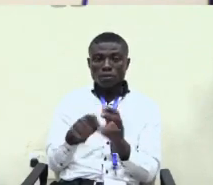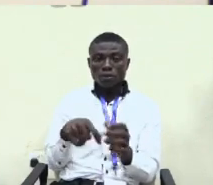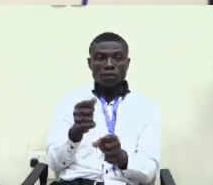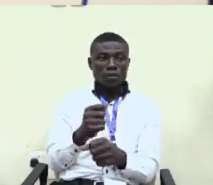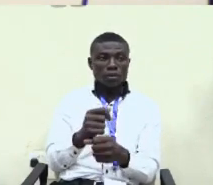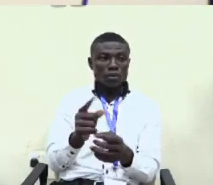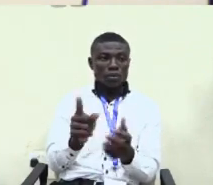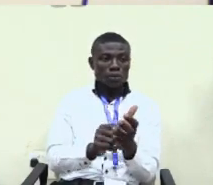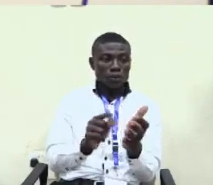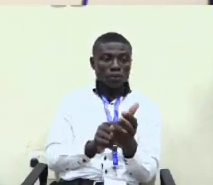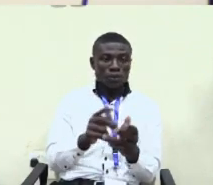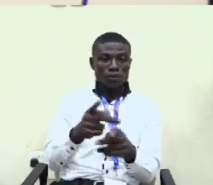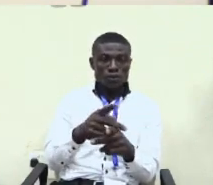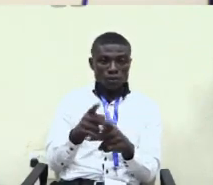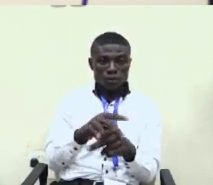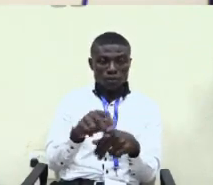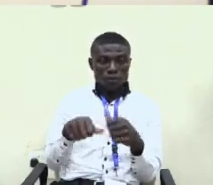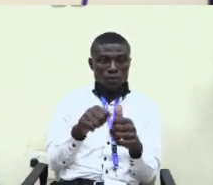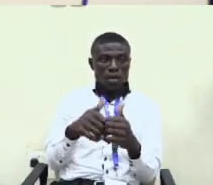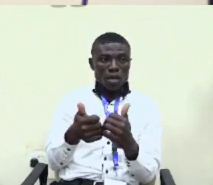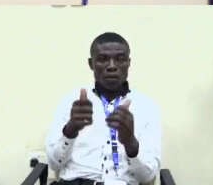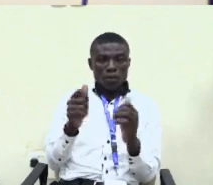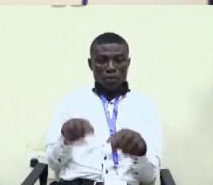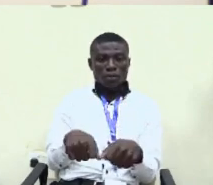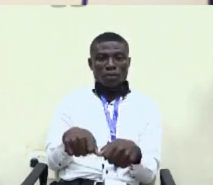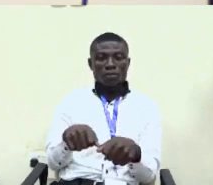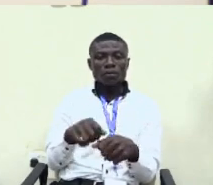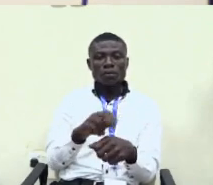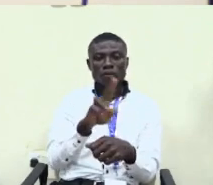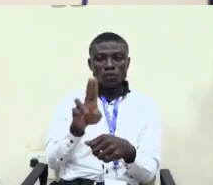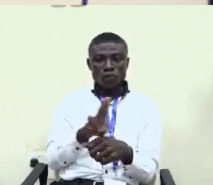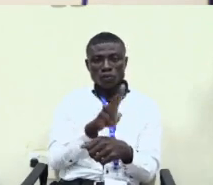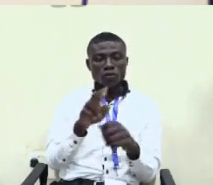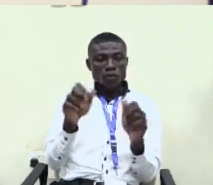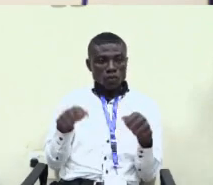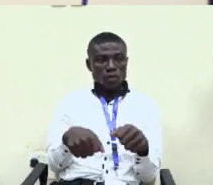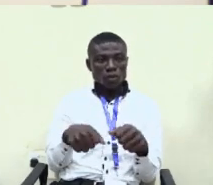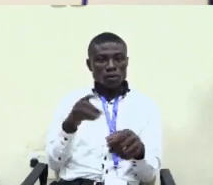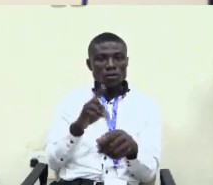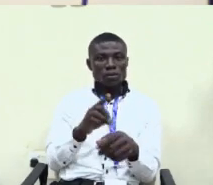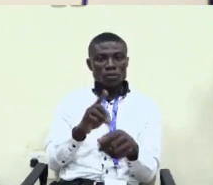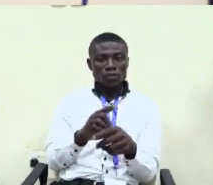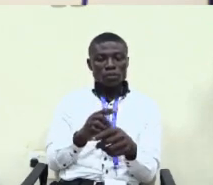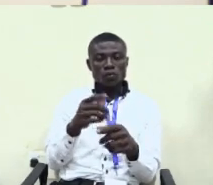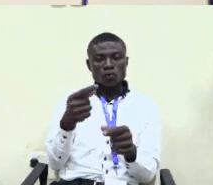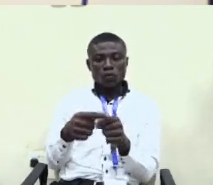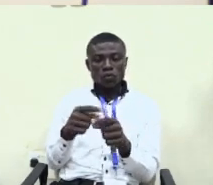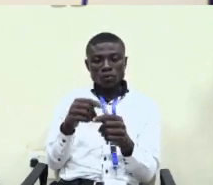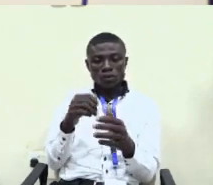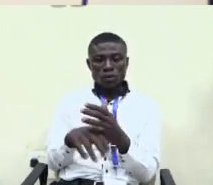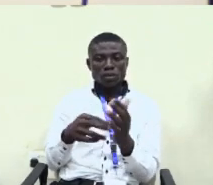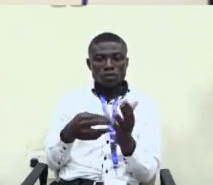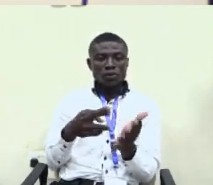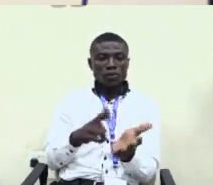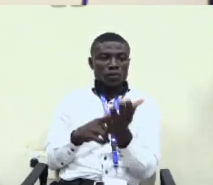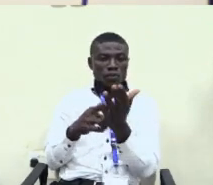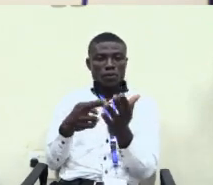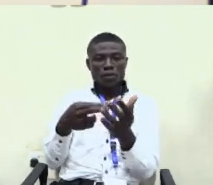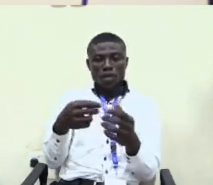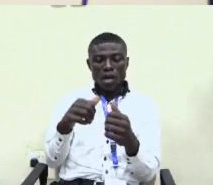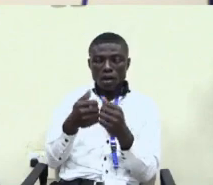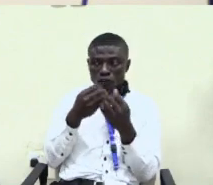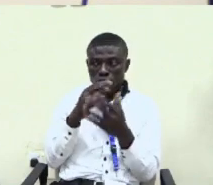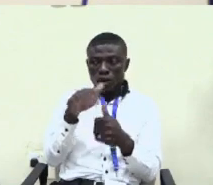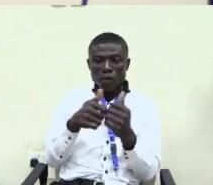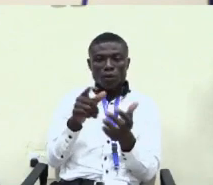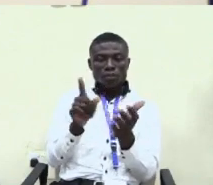media practitioners about how they can really use positive disability terminologies in their reportage. We are also using